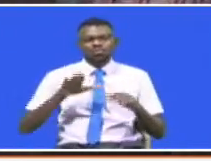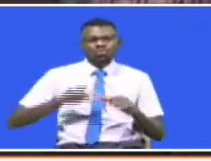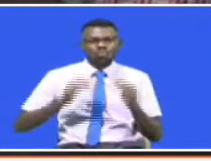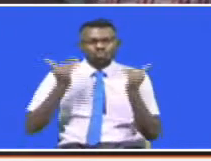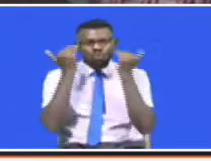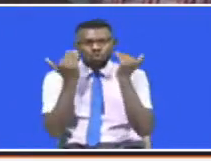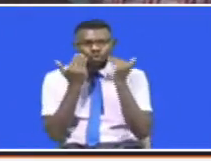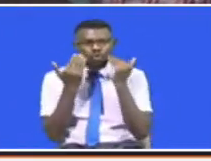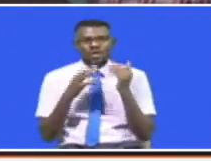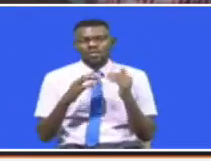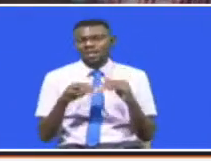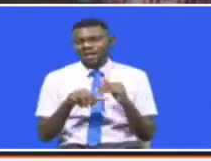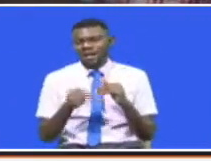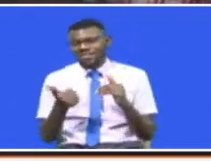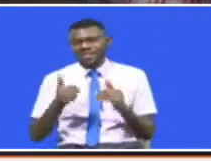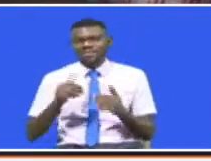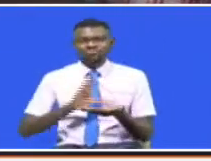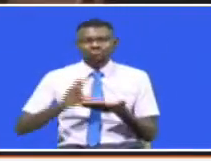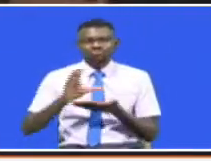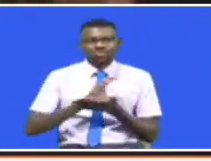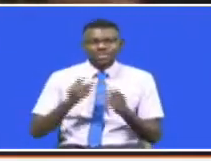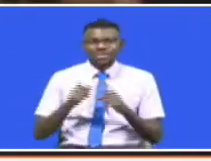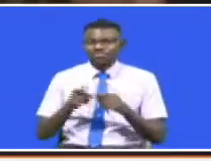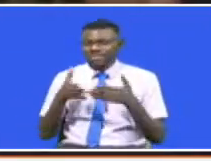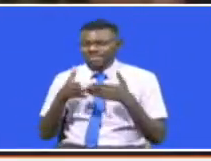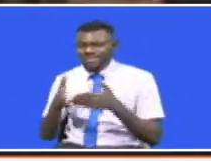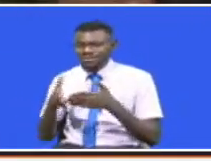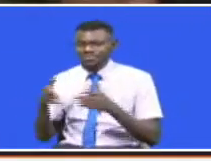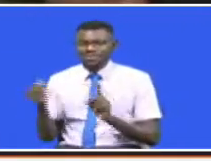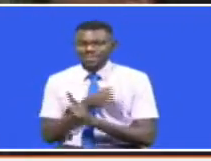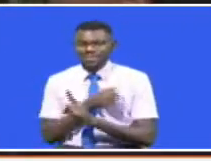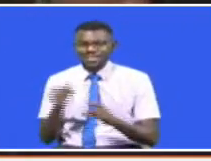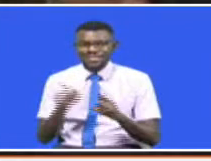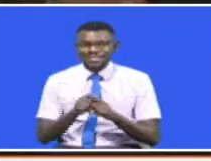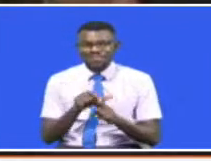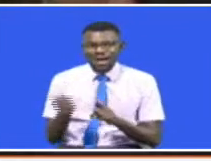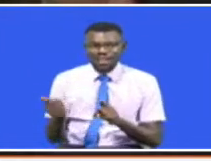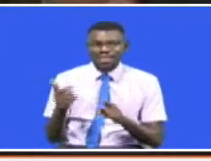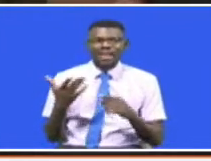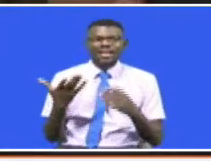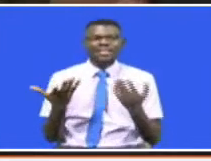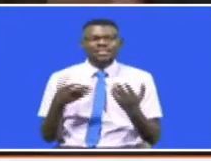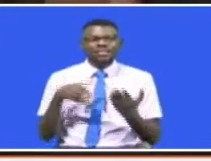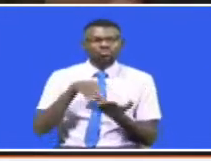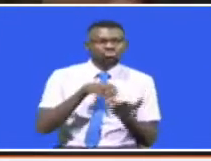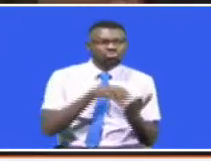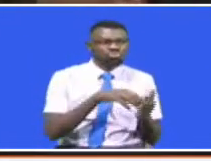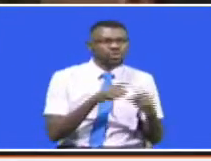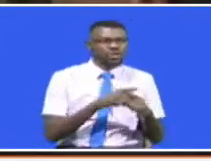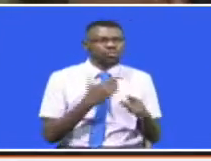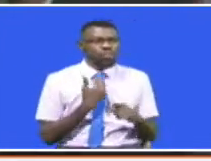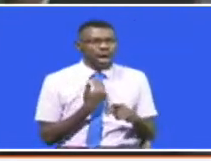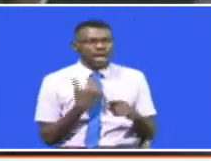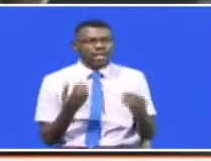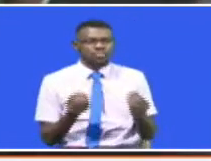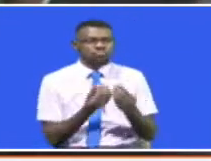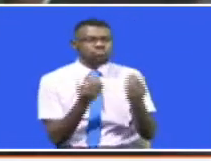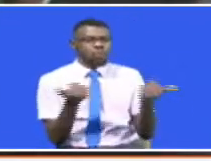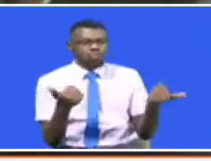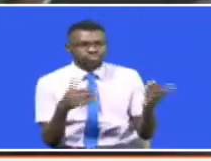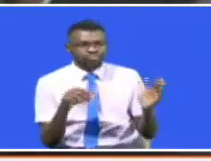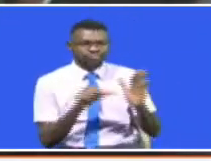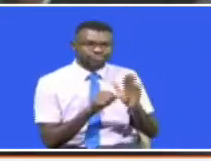a specialized sexual gender-based violence and small claim courts, promote court-annexed mediation, entrench